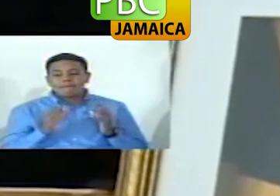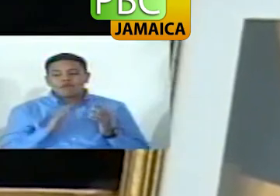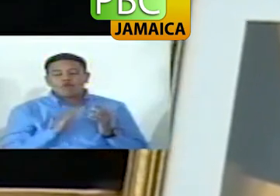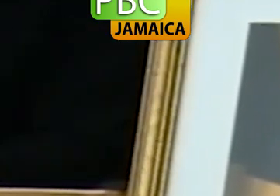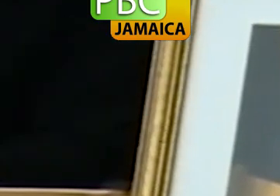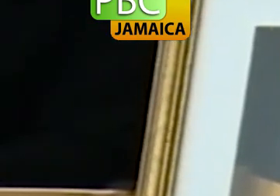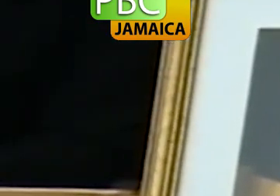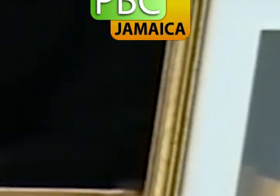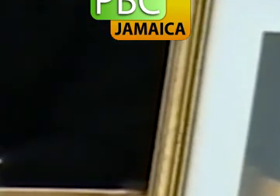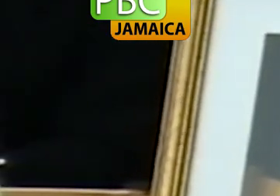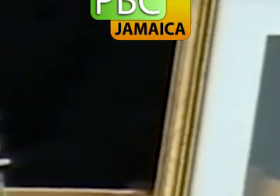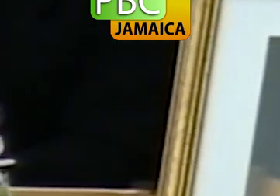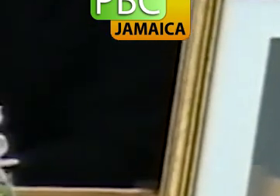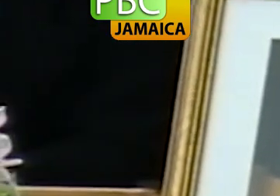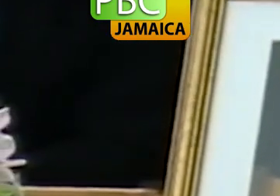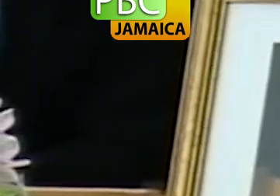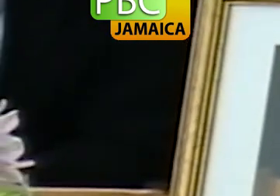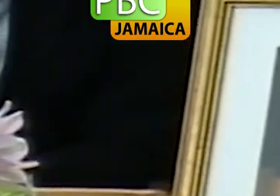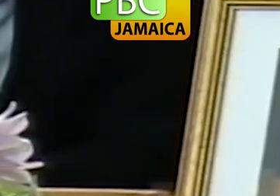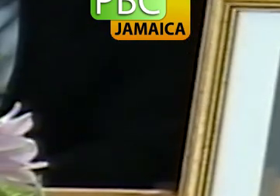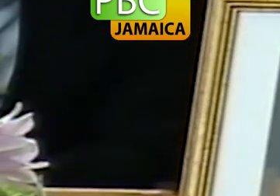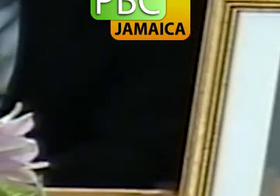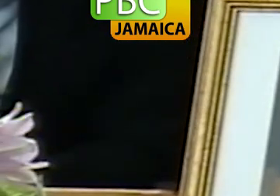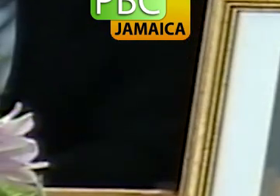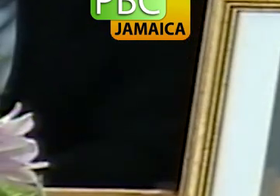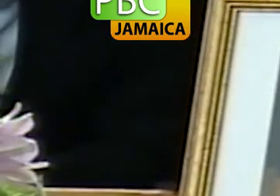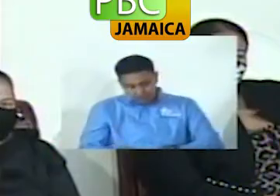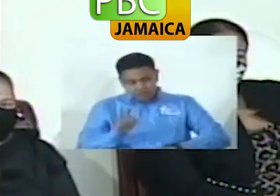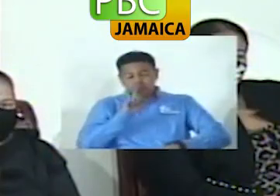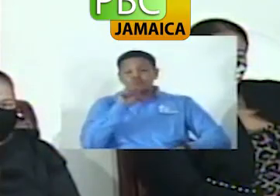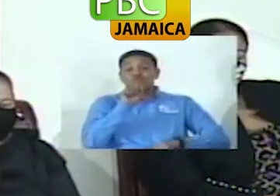not be the only one to say this, but it is as if